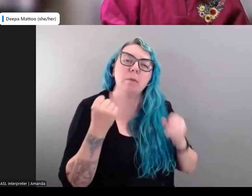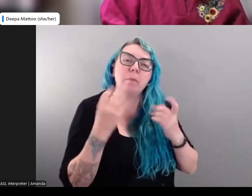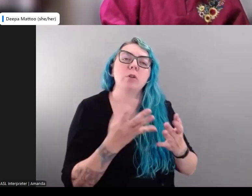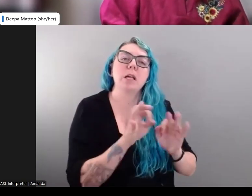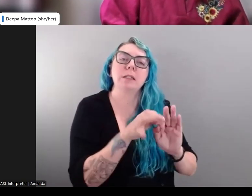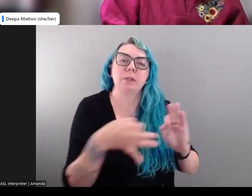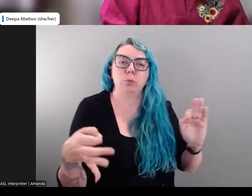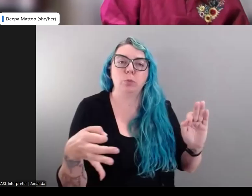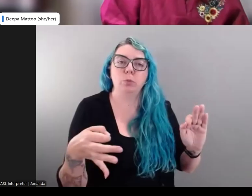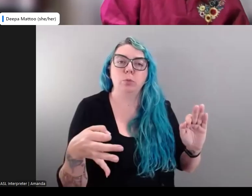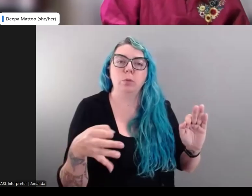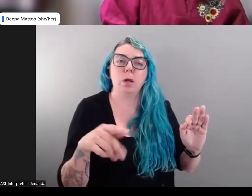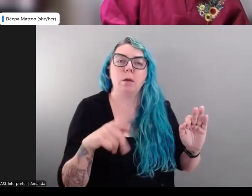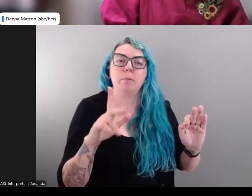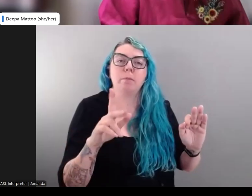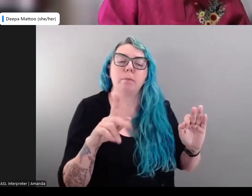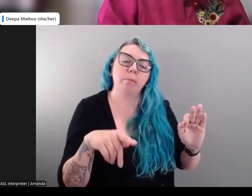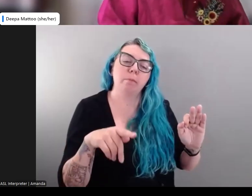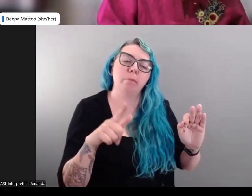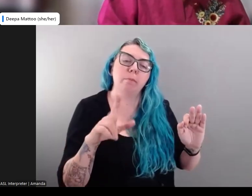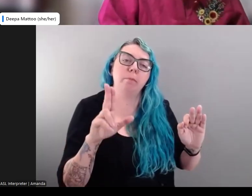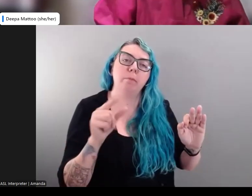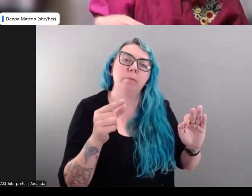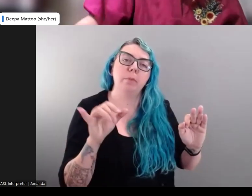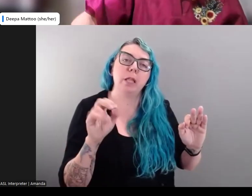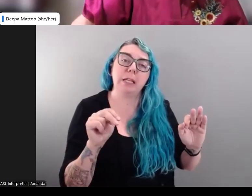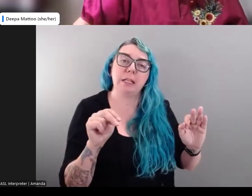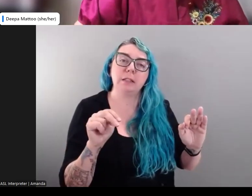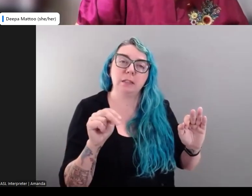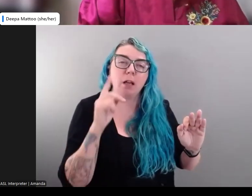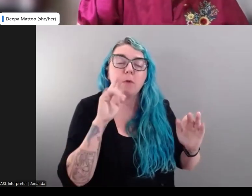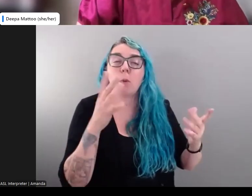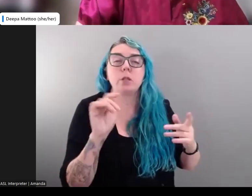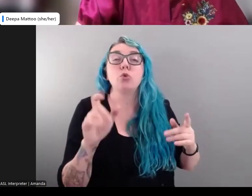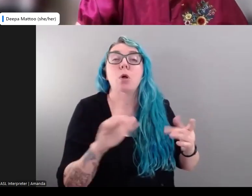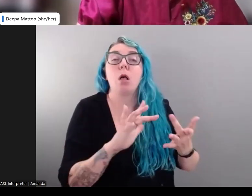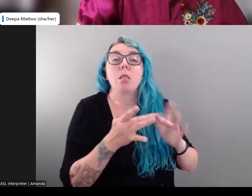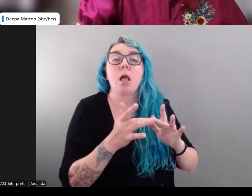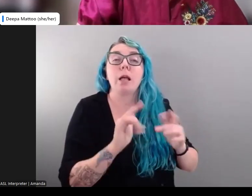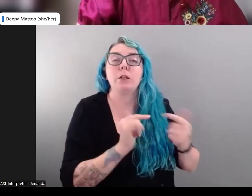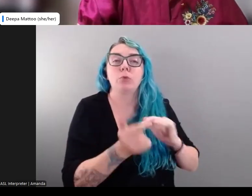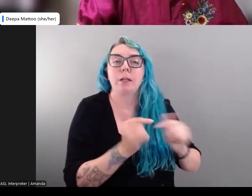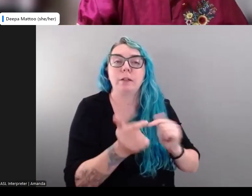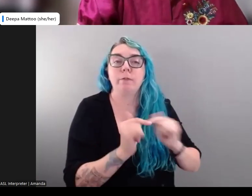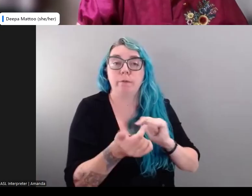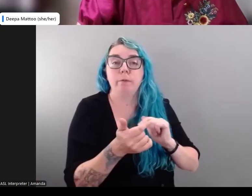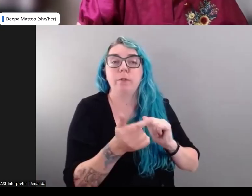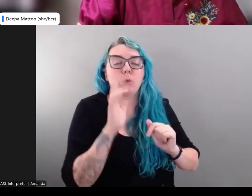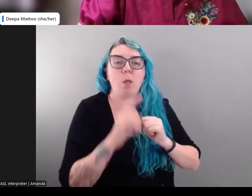on the interactive tool, but it's not a perfect